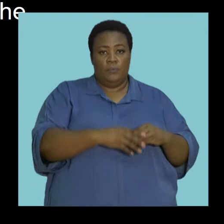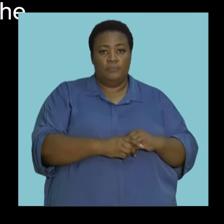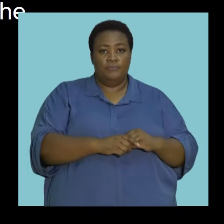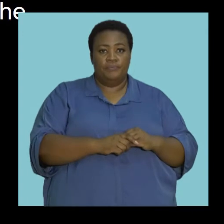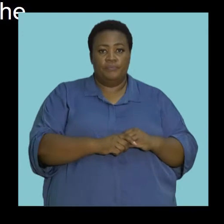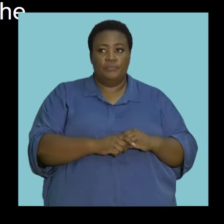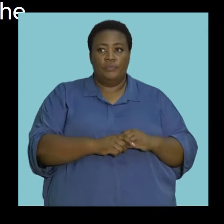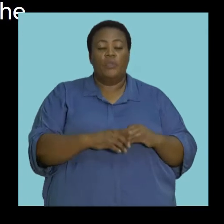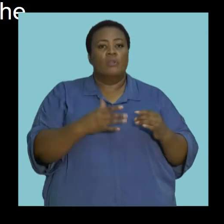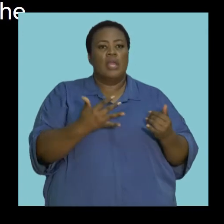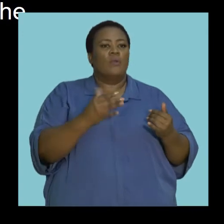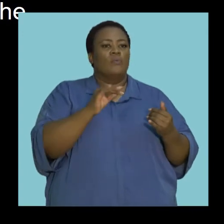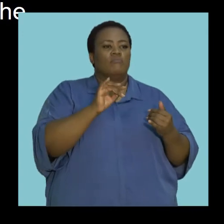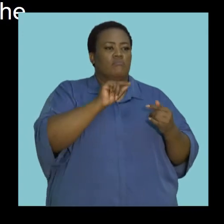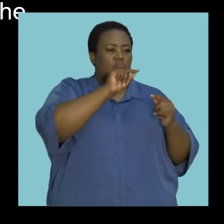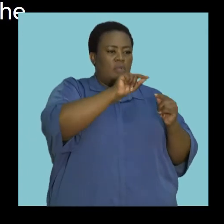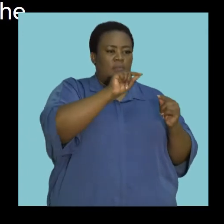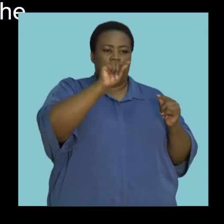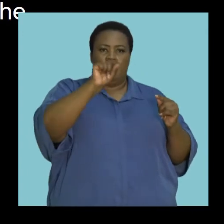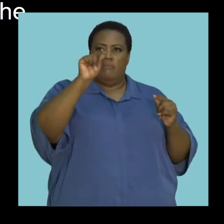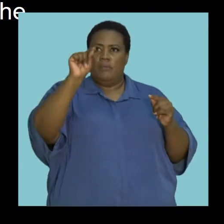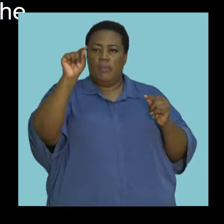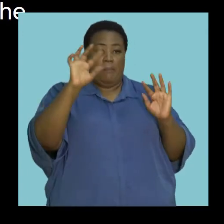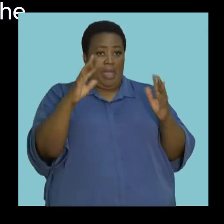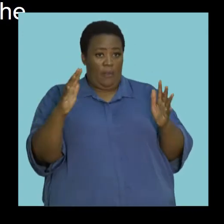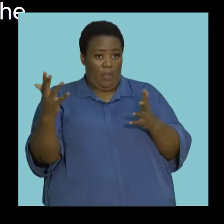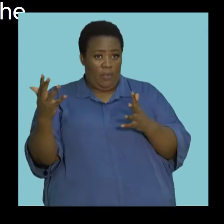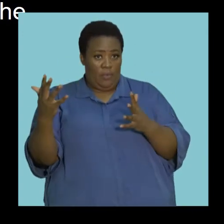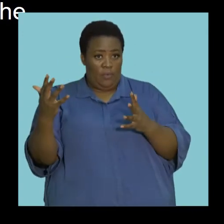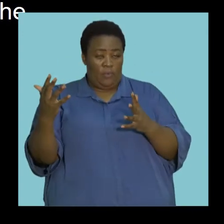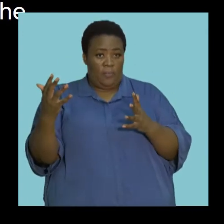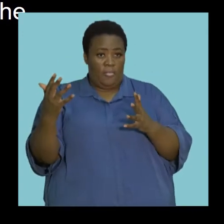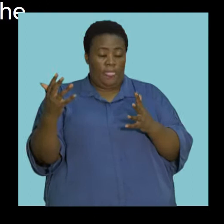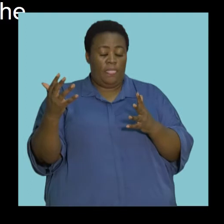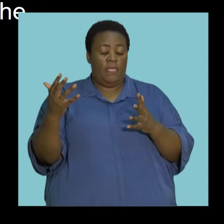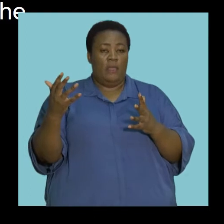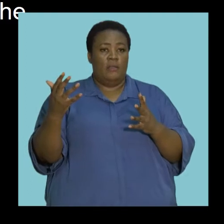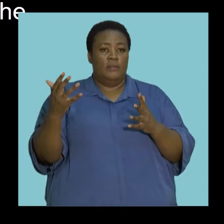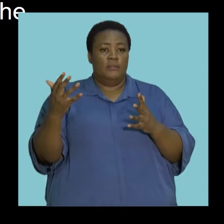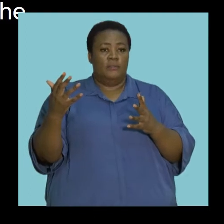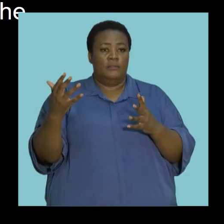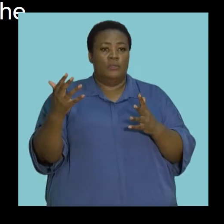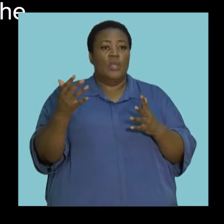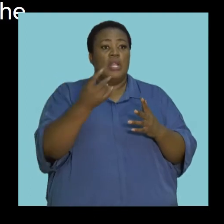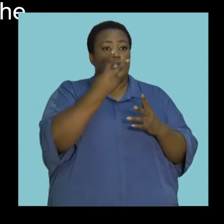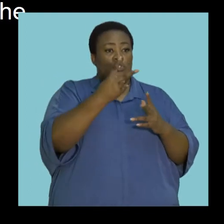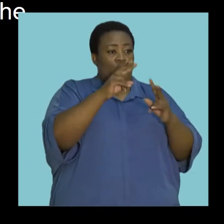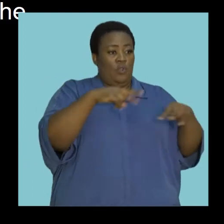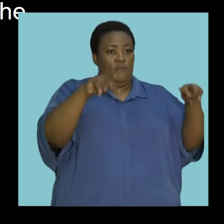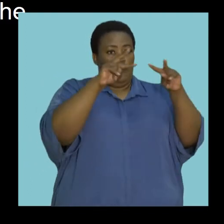4. How do we plot these points? So we place a dot at the point where the 2 values for